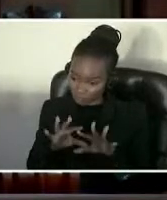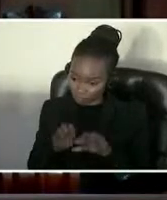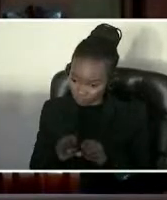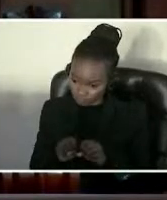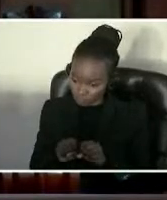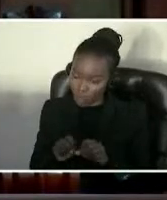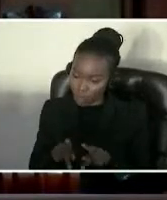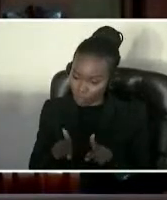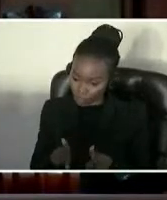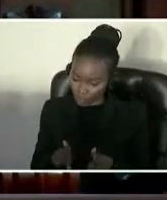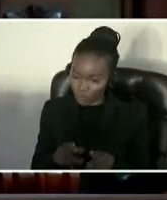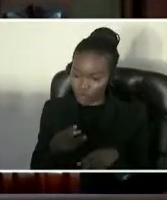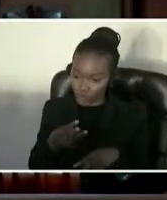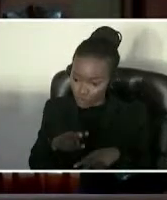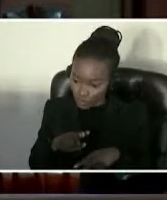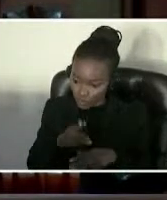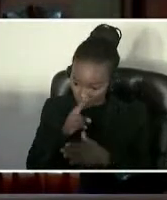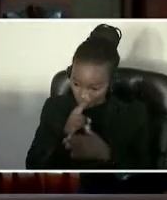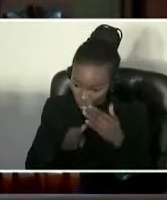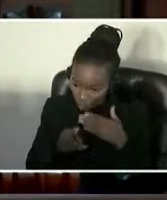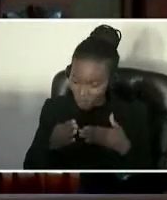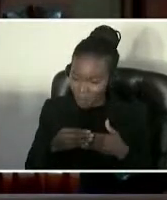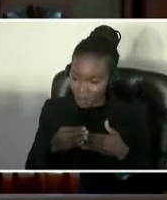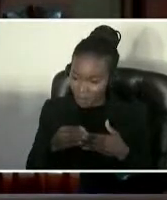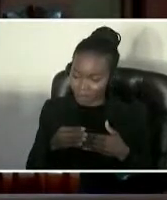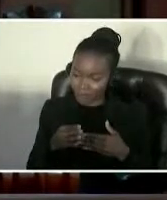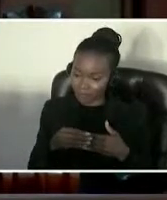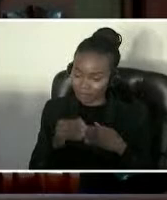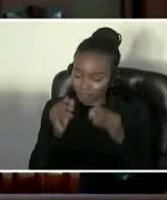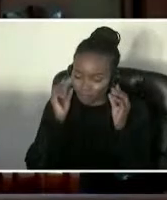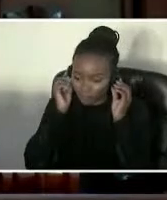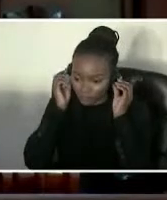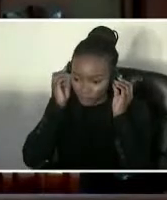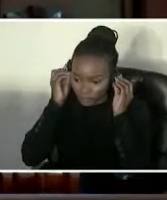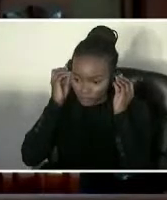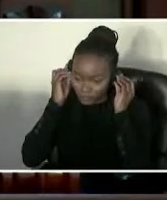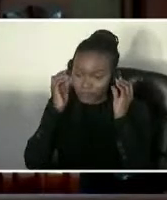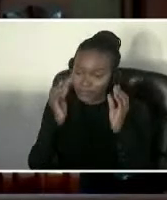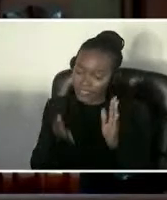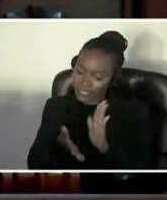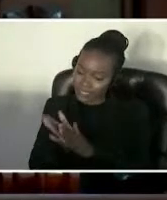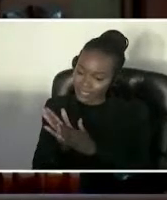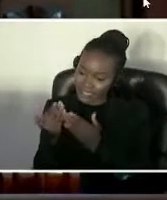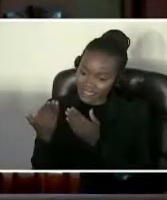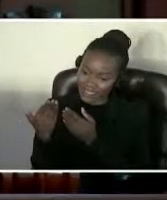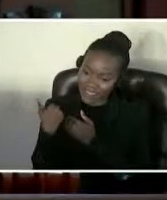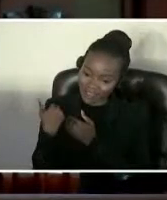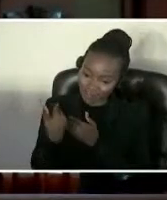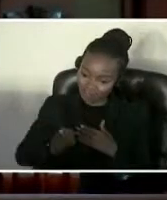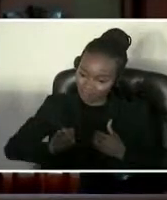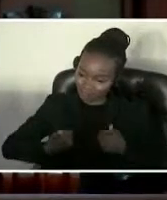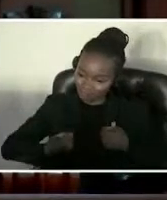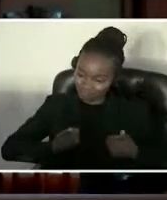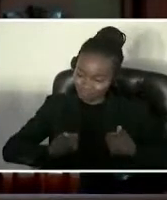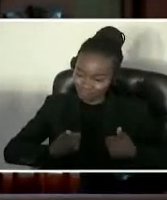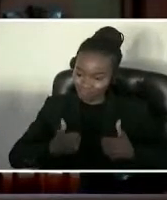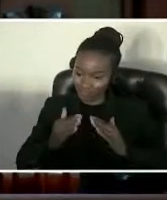to wish honorable members and the guests a safe journey back home